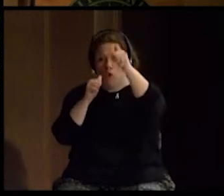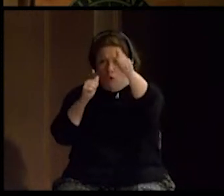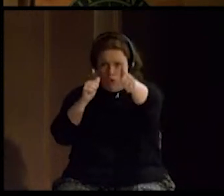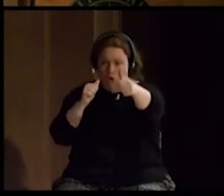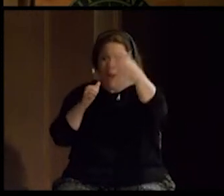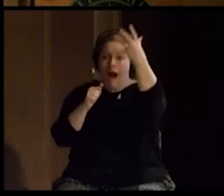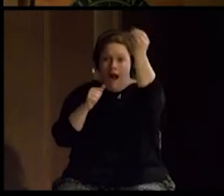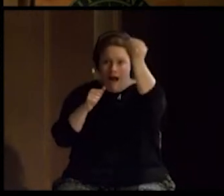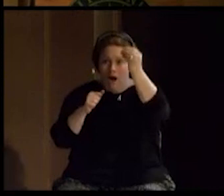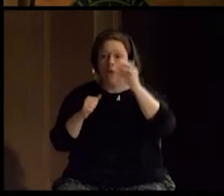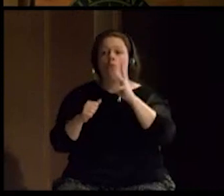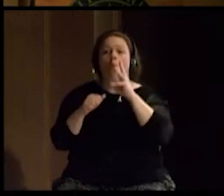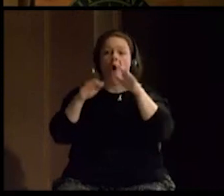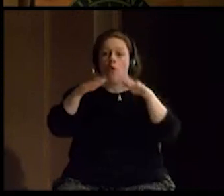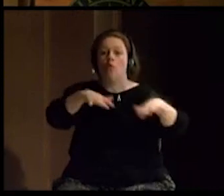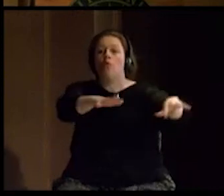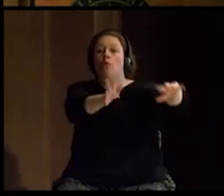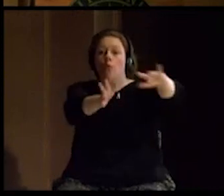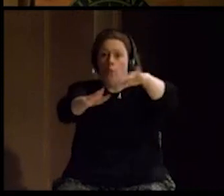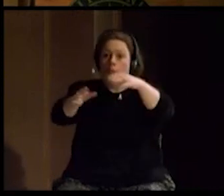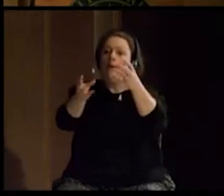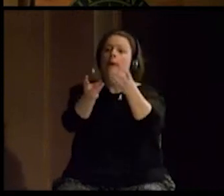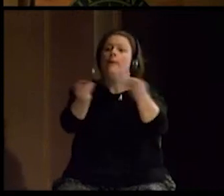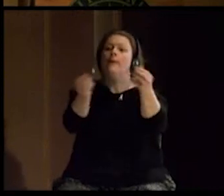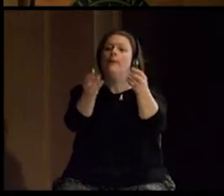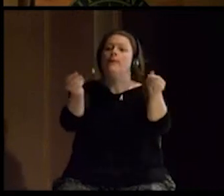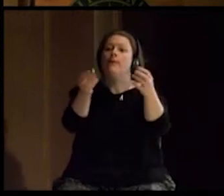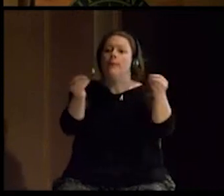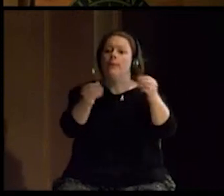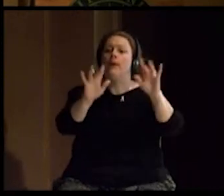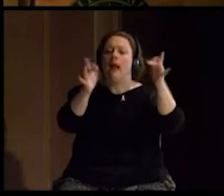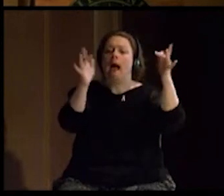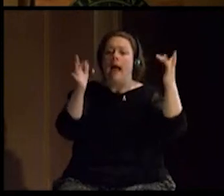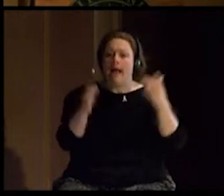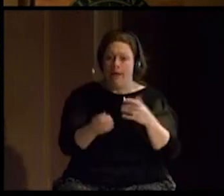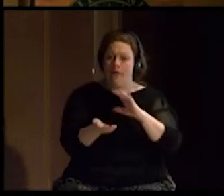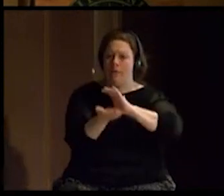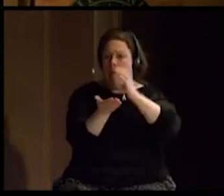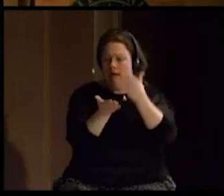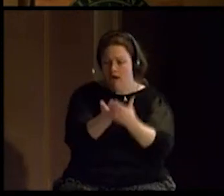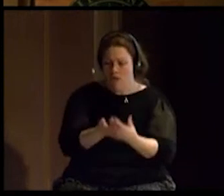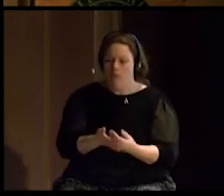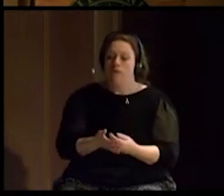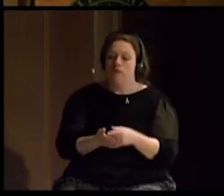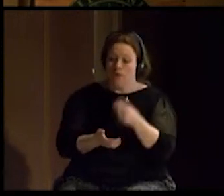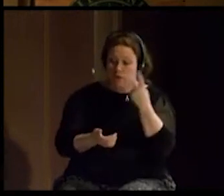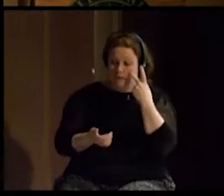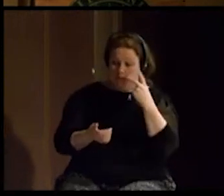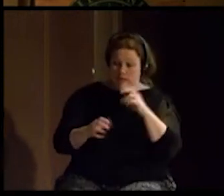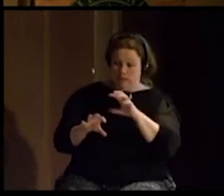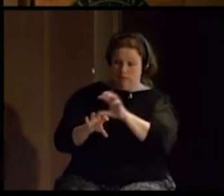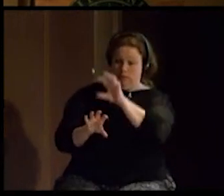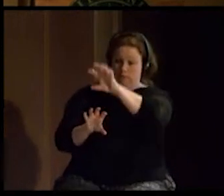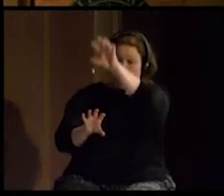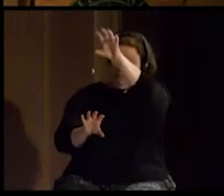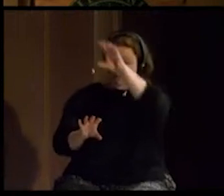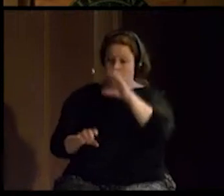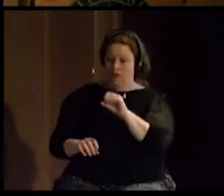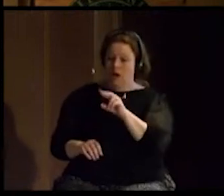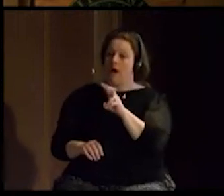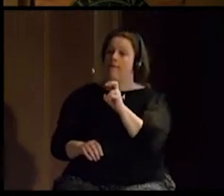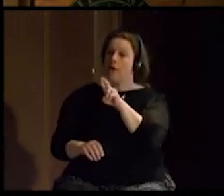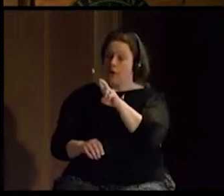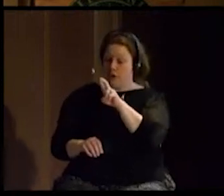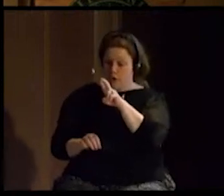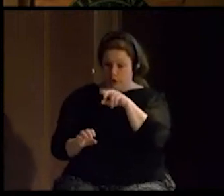consistent or coinciding with that, coral cover, so like the amount of bottom covered in coral,